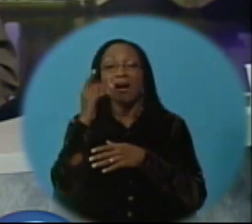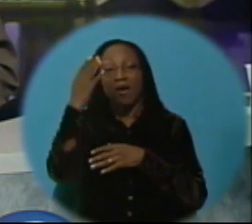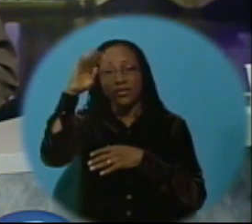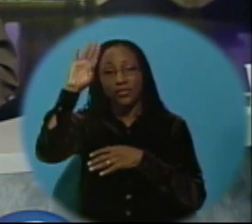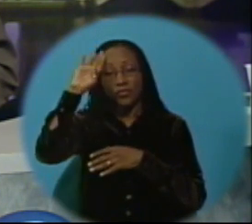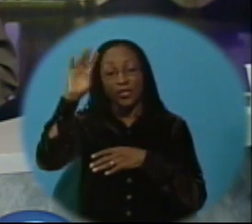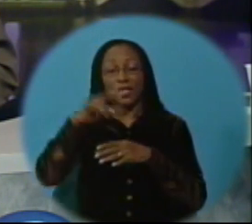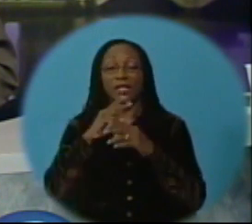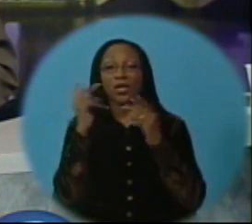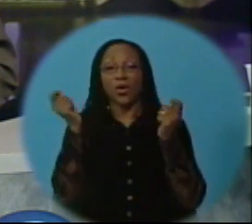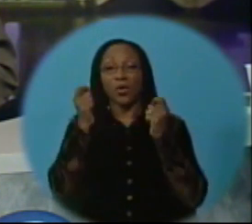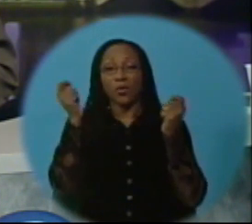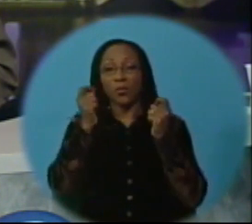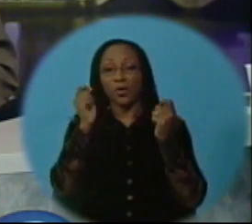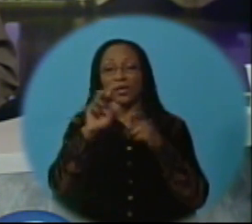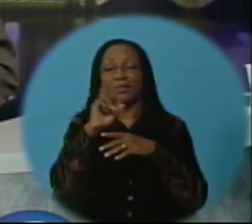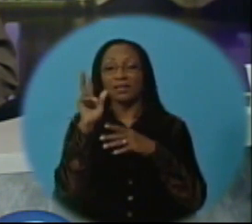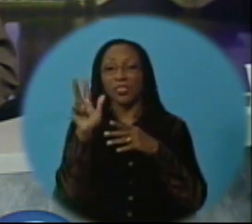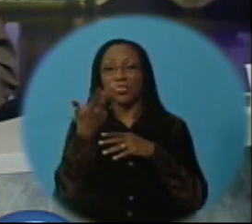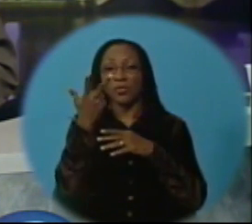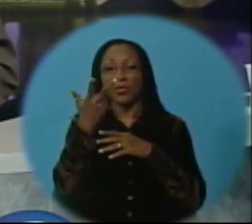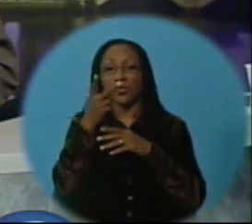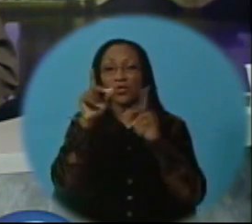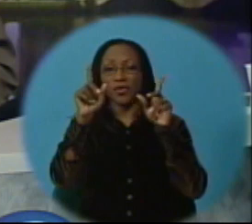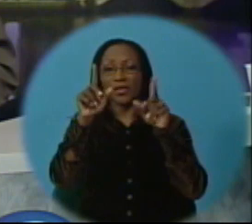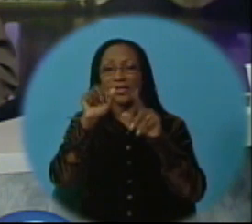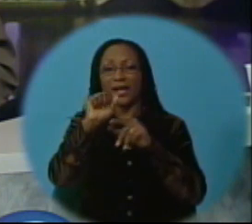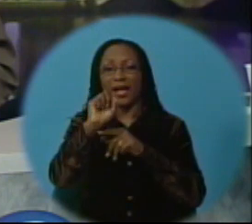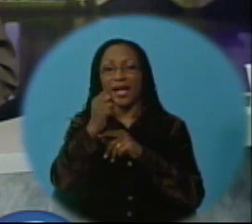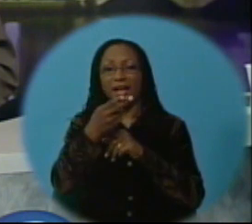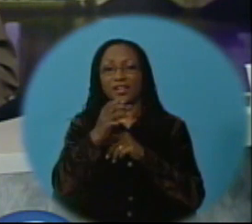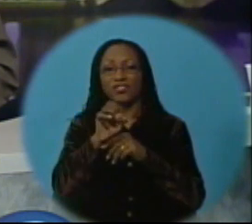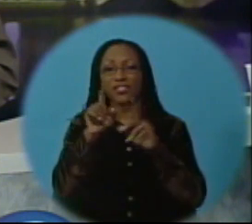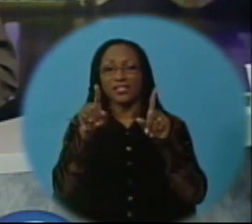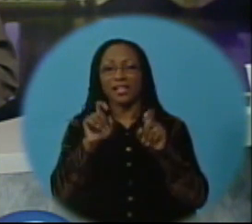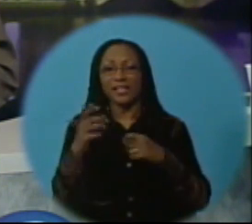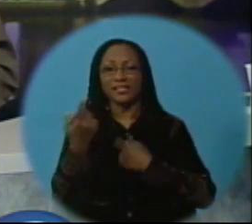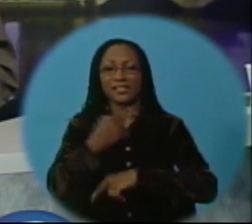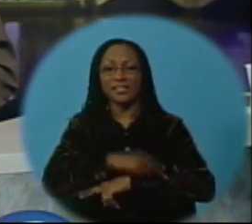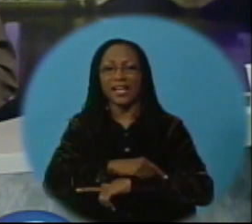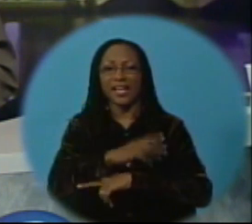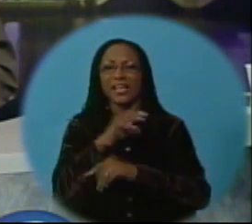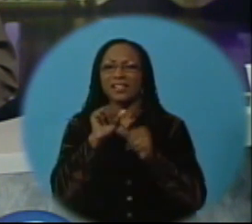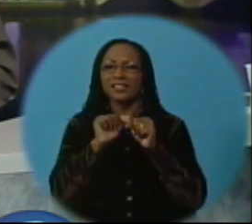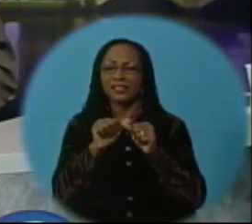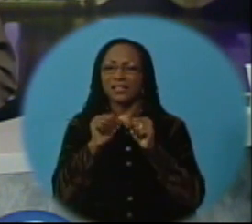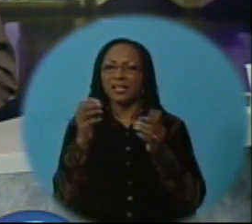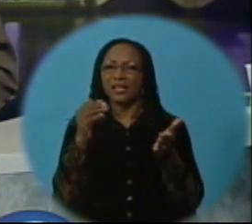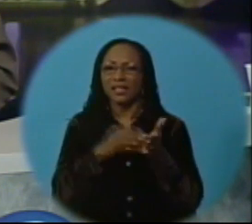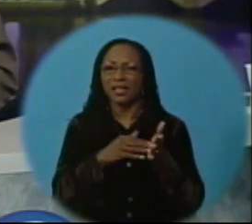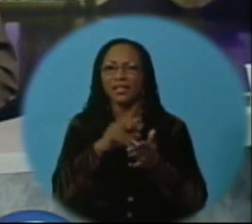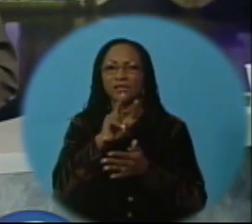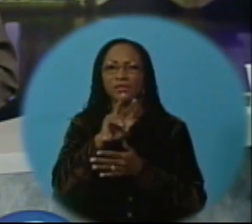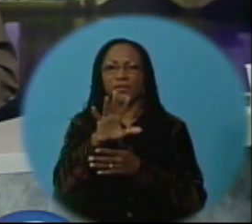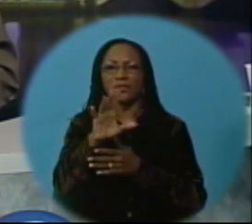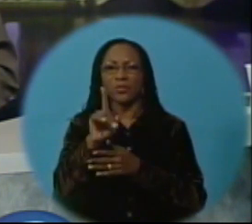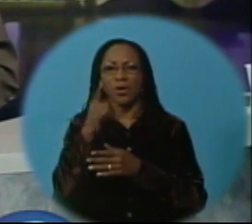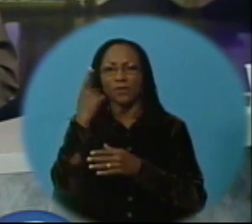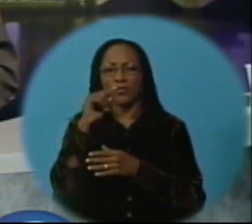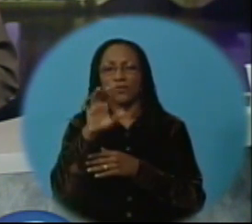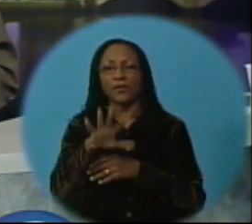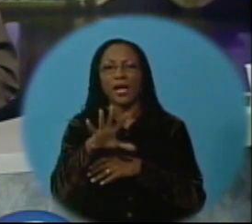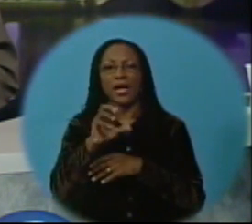Perth, and that was in the 3rd Ashes Test today. Resuming on the final day on 251 for 5, Stokes led England